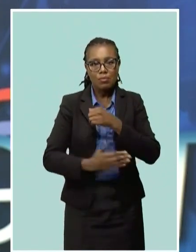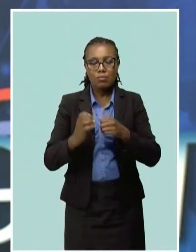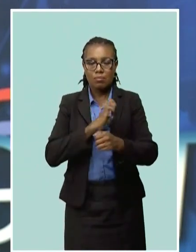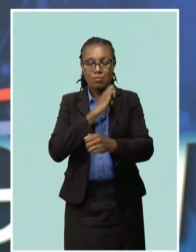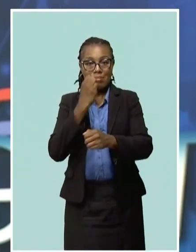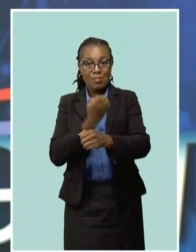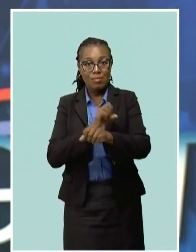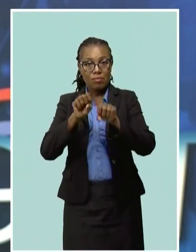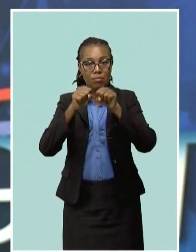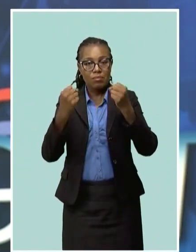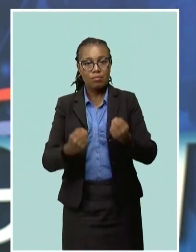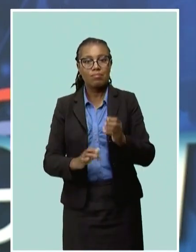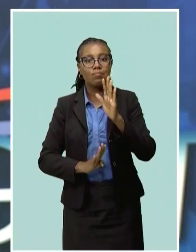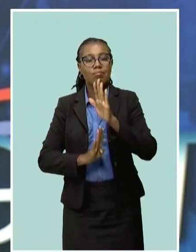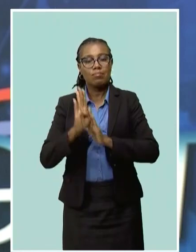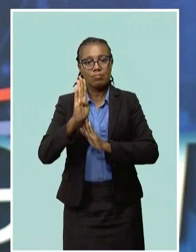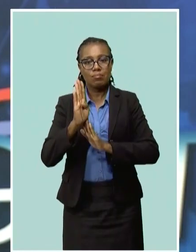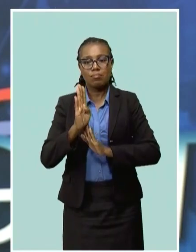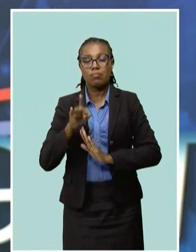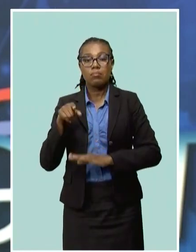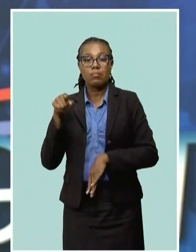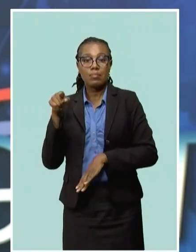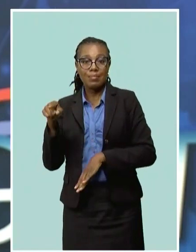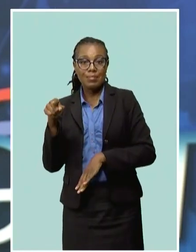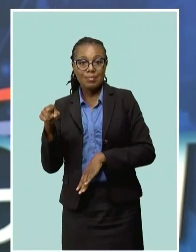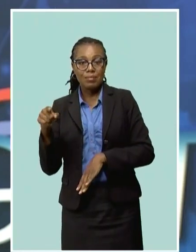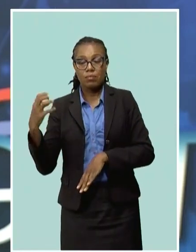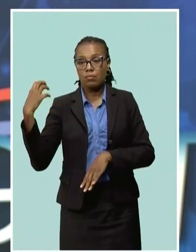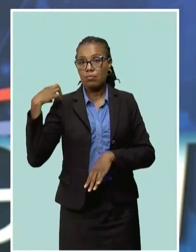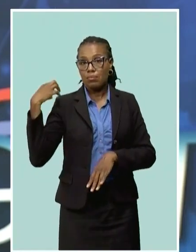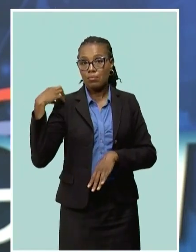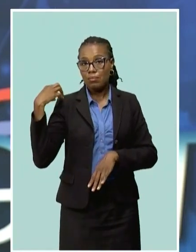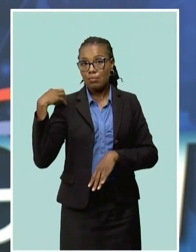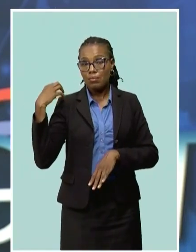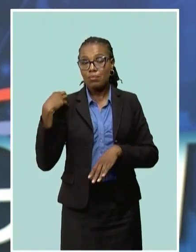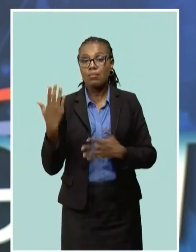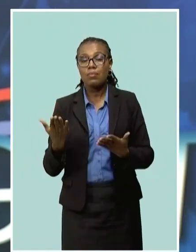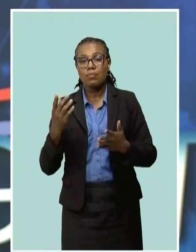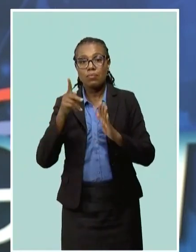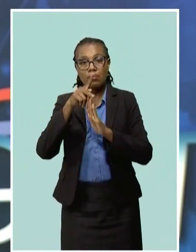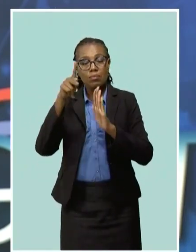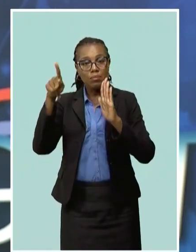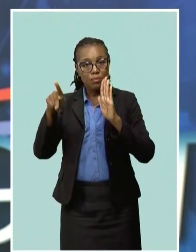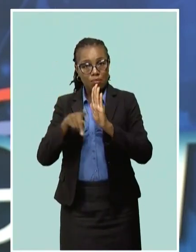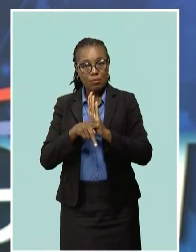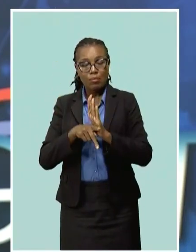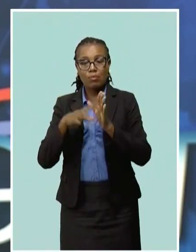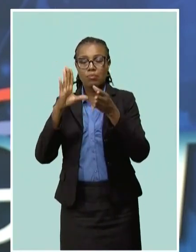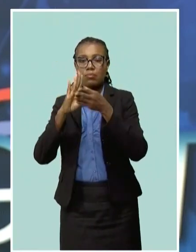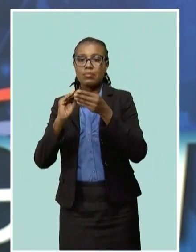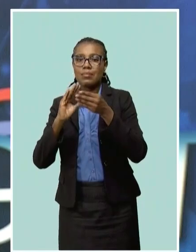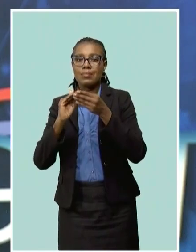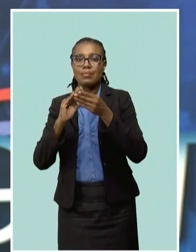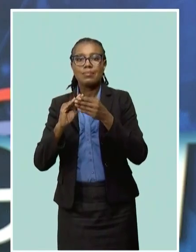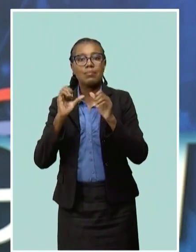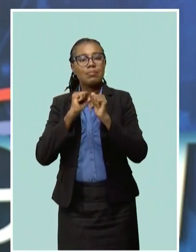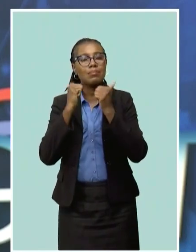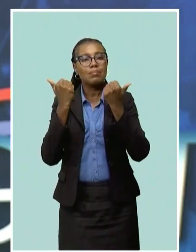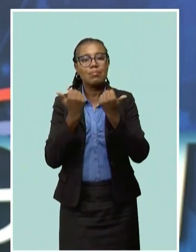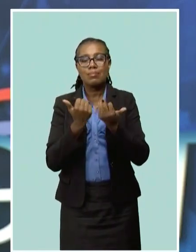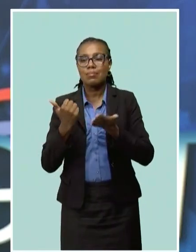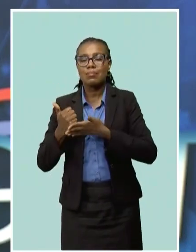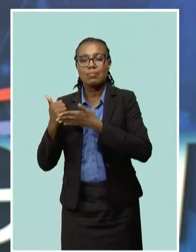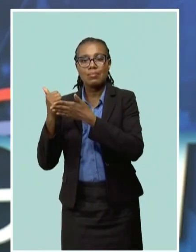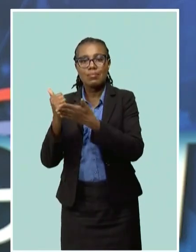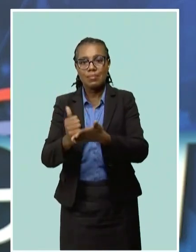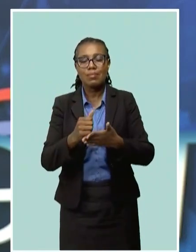systems. Deputy Chief of the Party for Energy Sector Reform Program, Gerald Lindo, says the agency is helping countries achieve